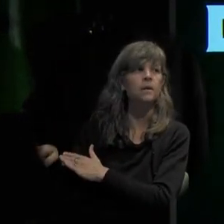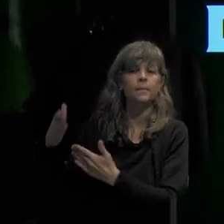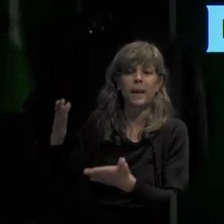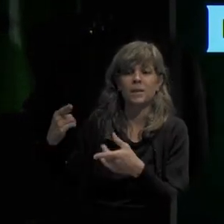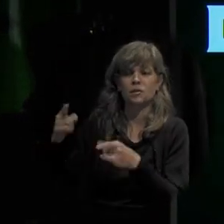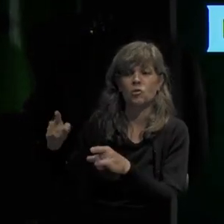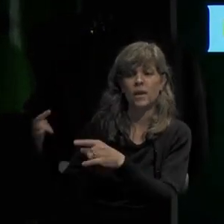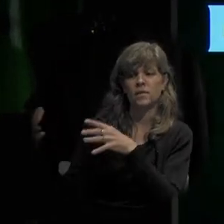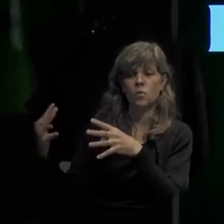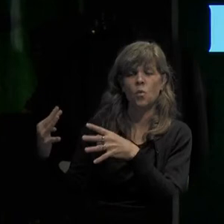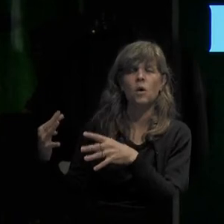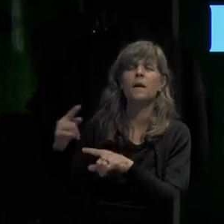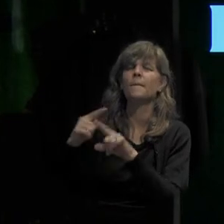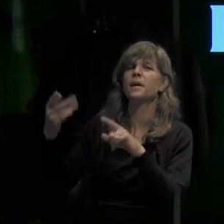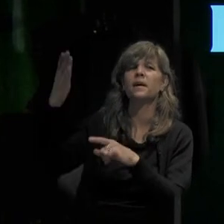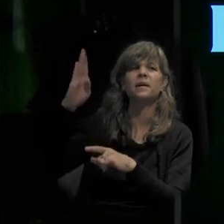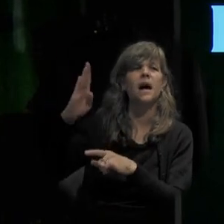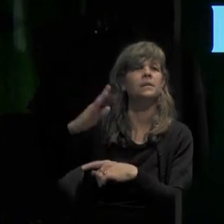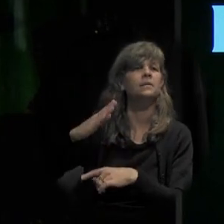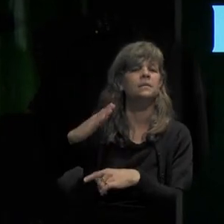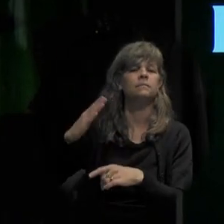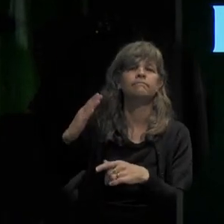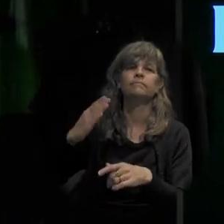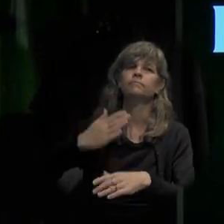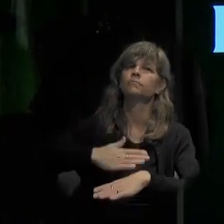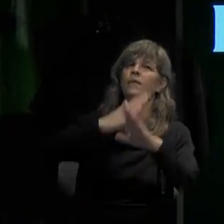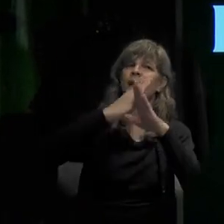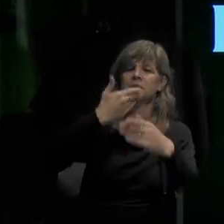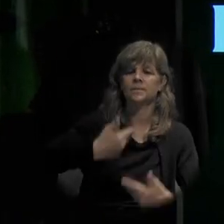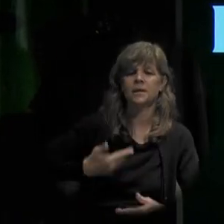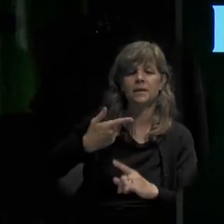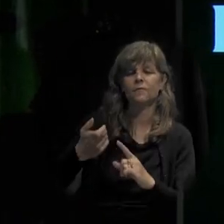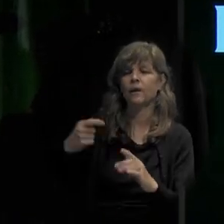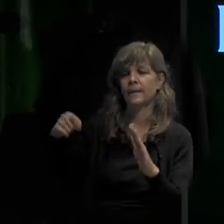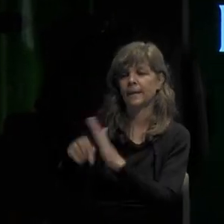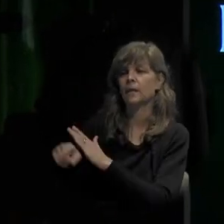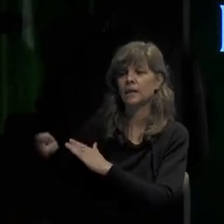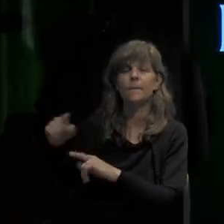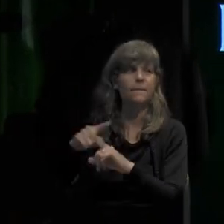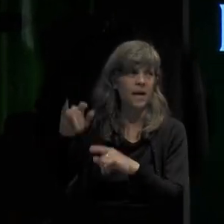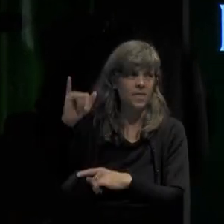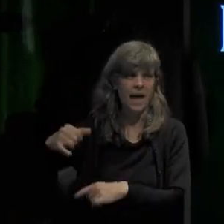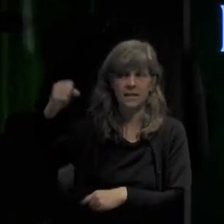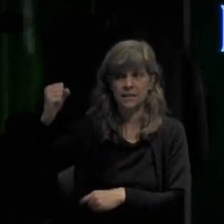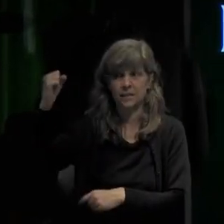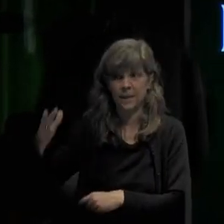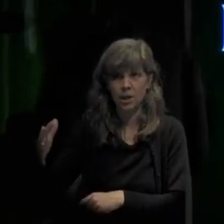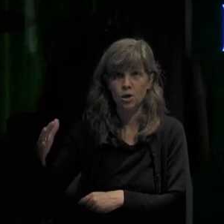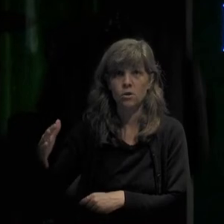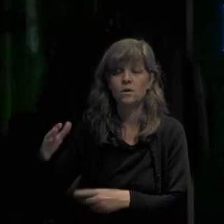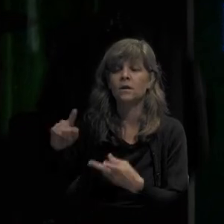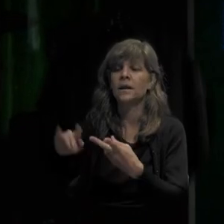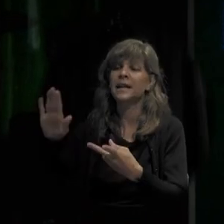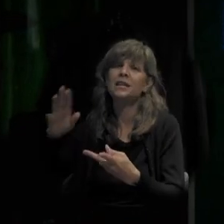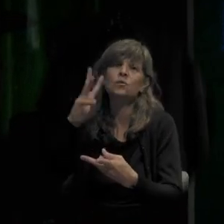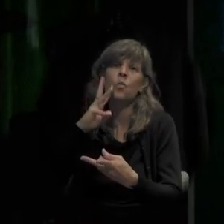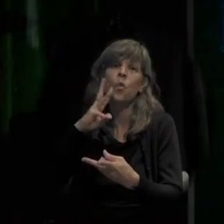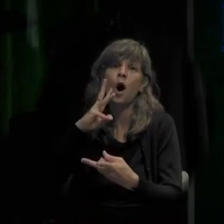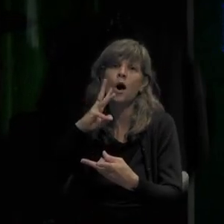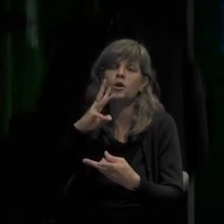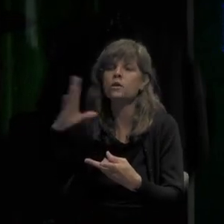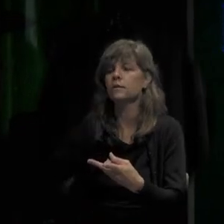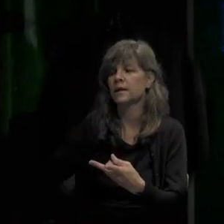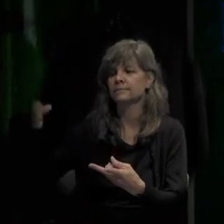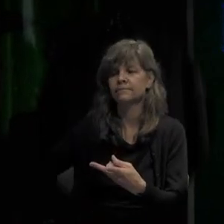that I should put out my hand against the Lord's anointed. But take now the spear that's at his head, the jar of water, and let's go. So David took the